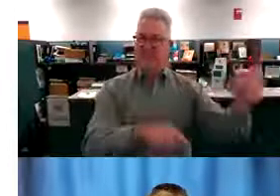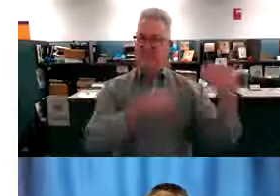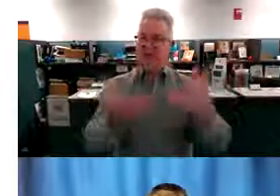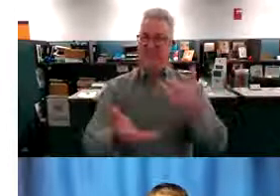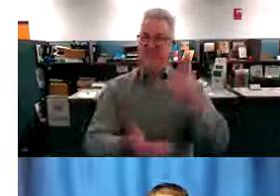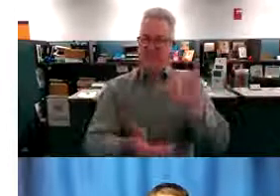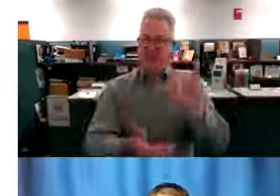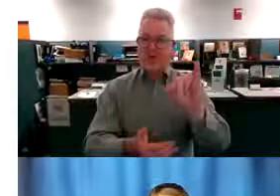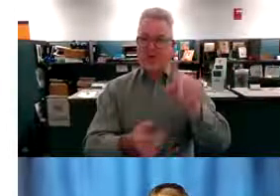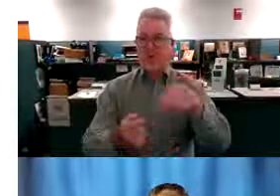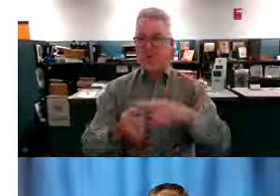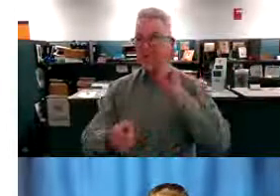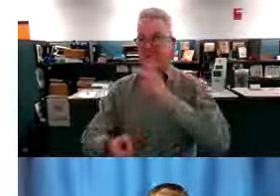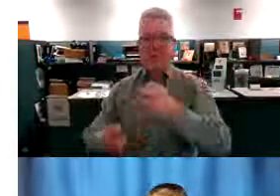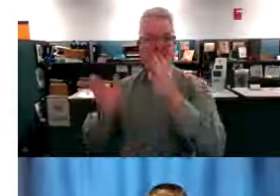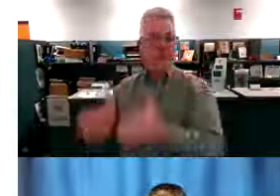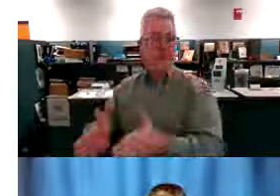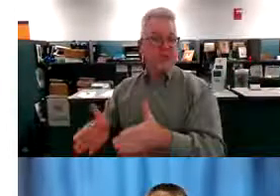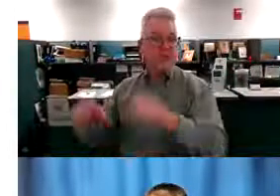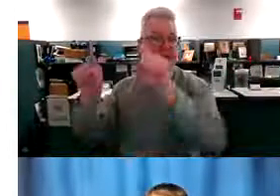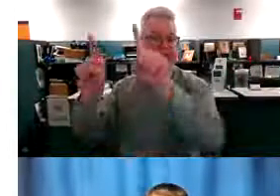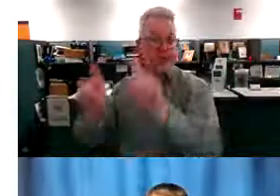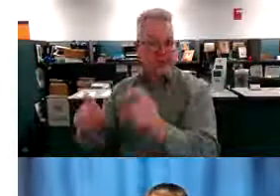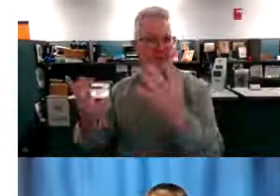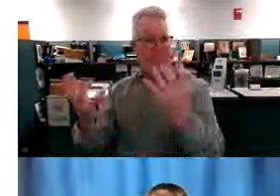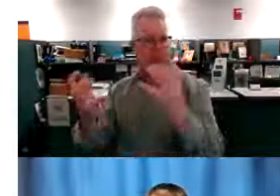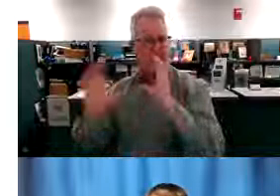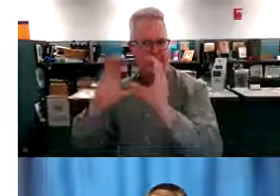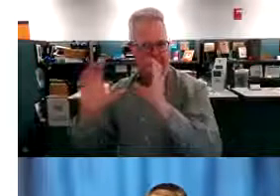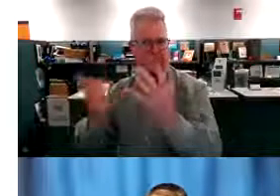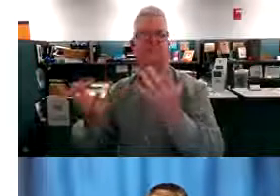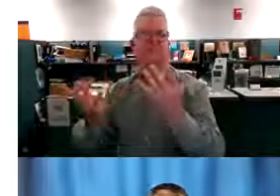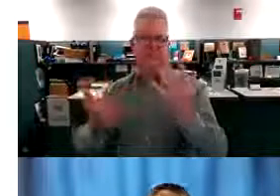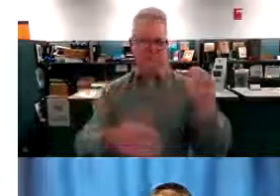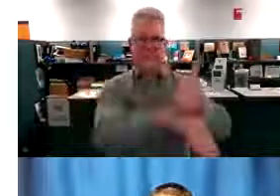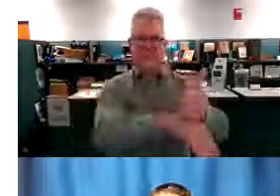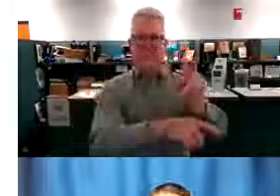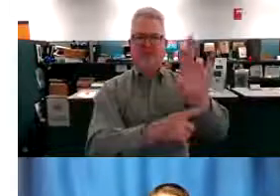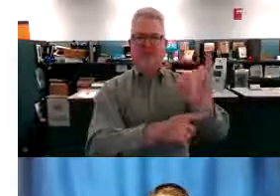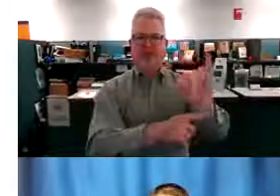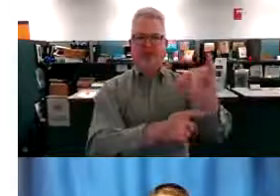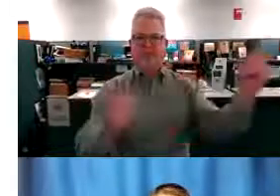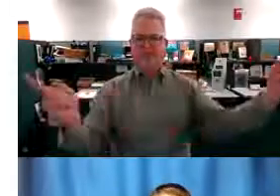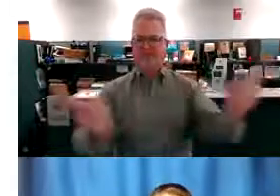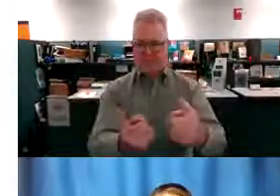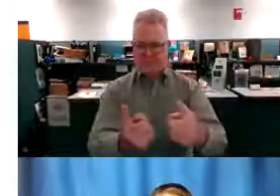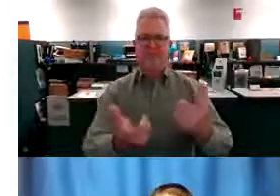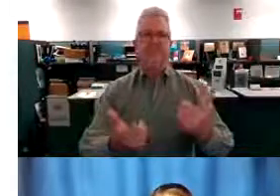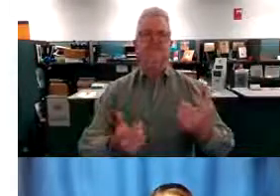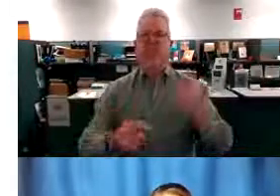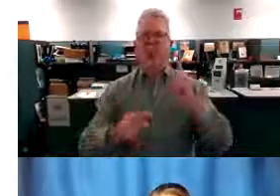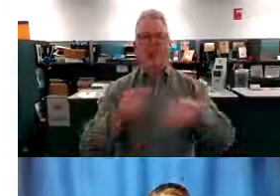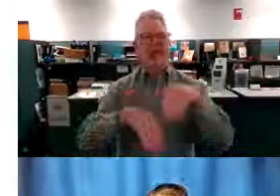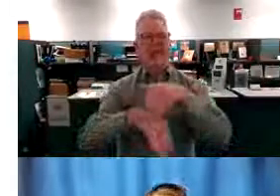VRI service. We have an agreement with them to provide VRI. When a deaf and hard of hearing person needed a test, they would be able to establish VRI